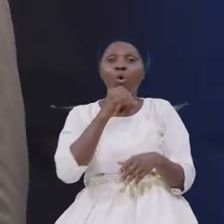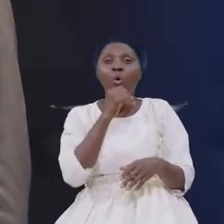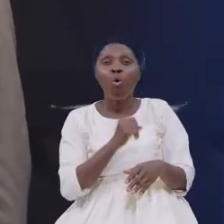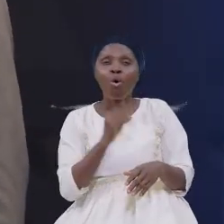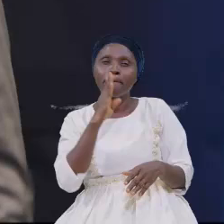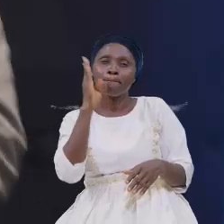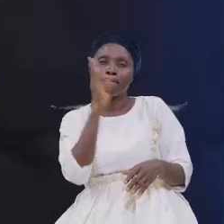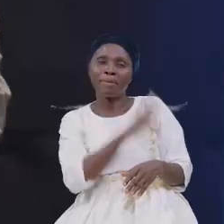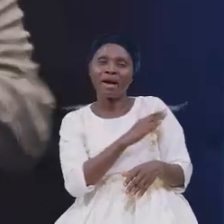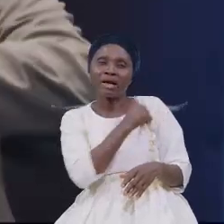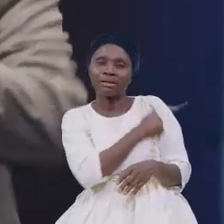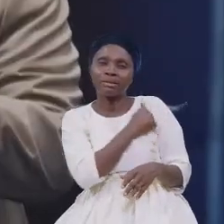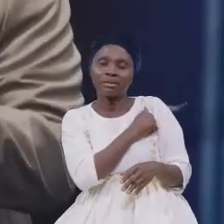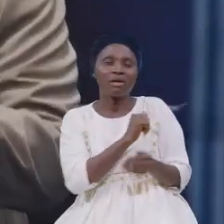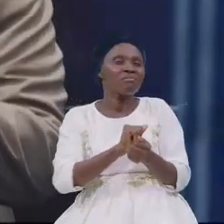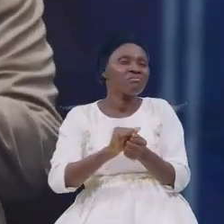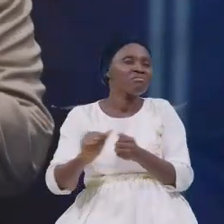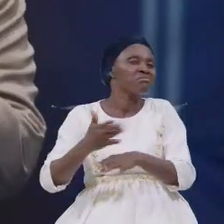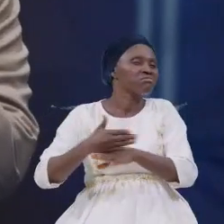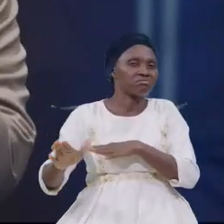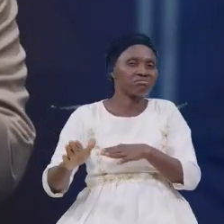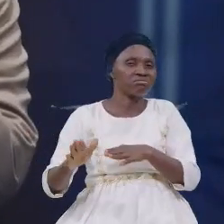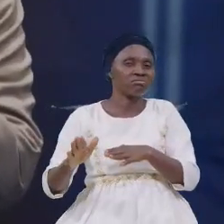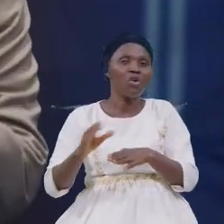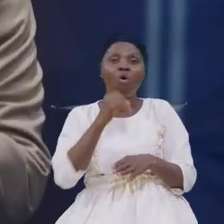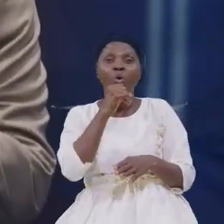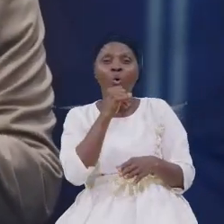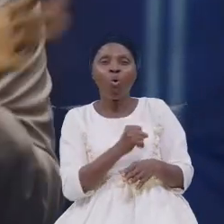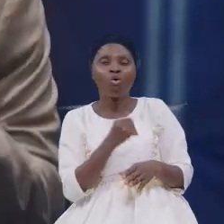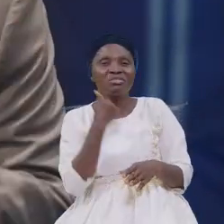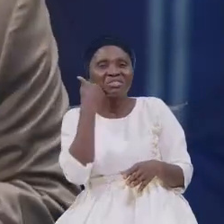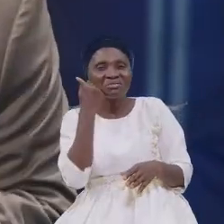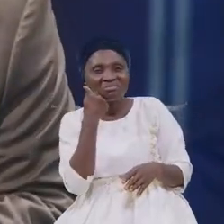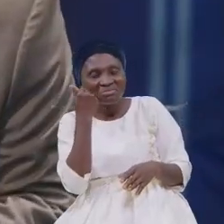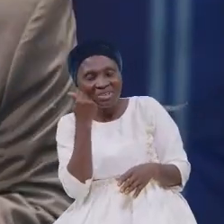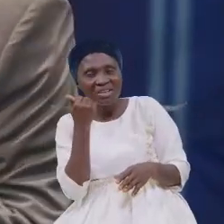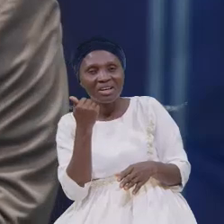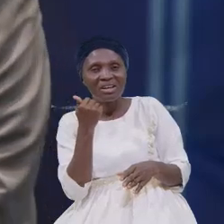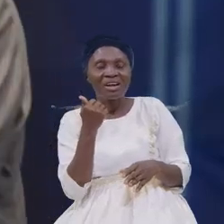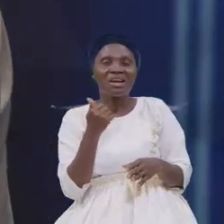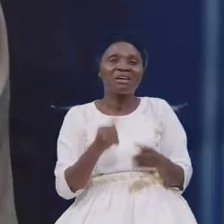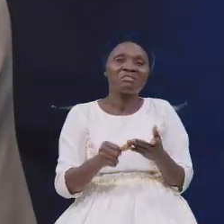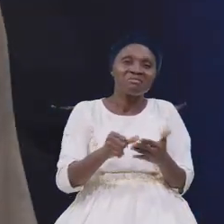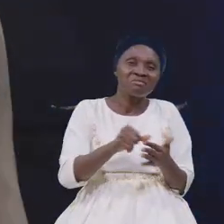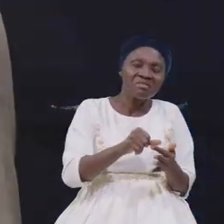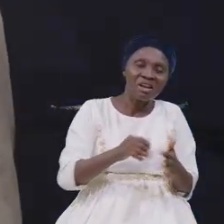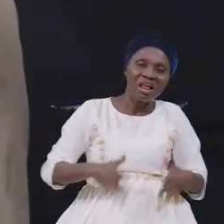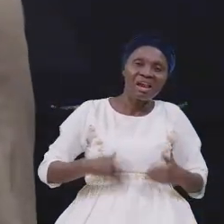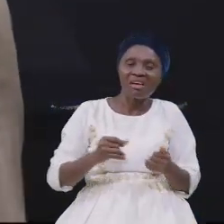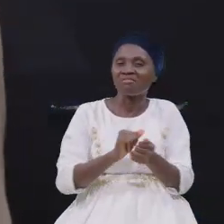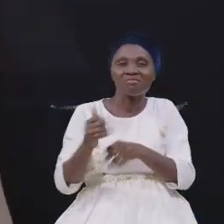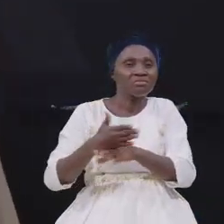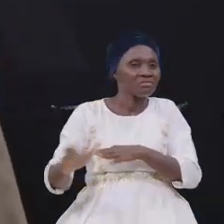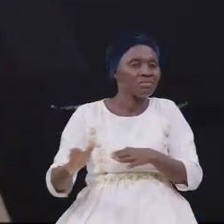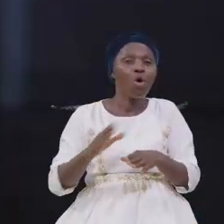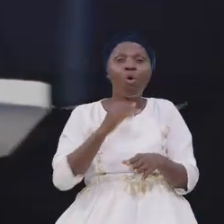pass away. Old immoral life passes away. Old weakness